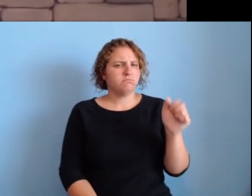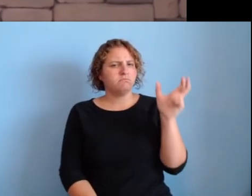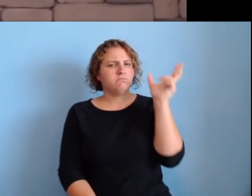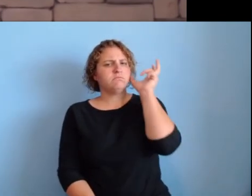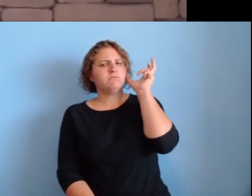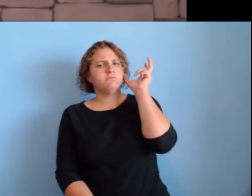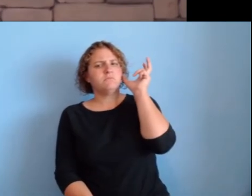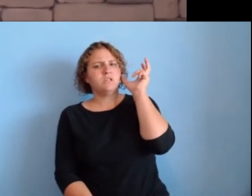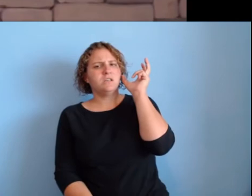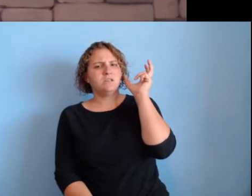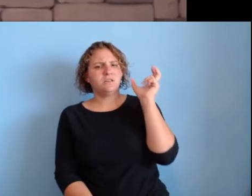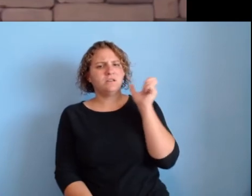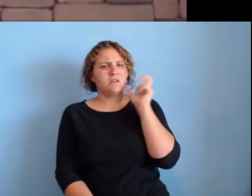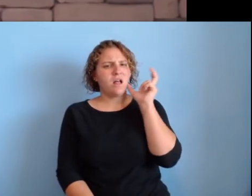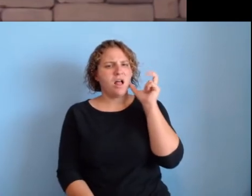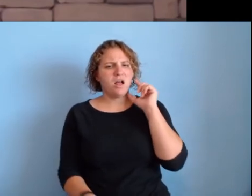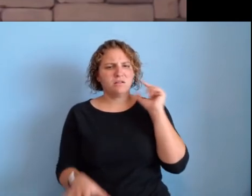Am I the only one hearing this?